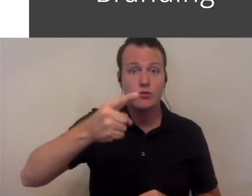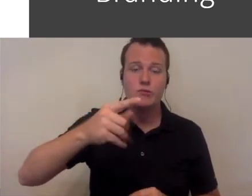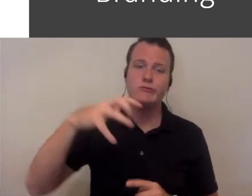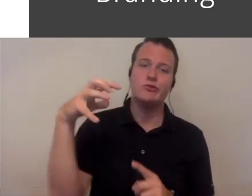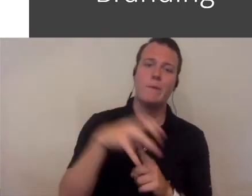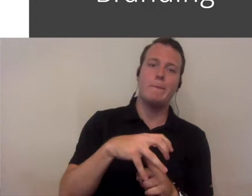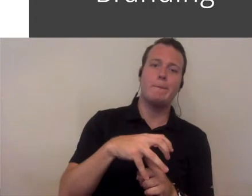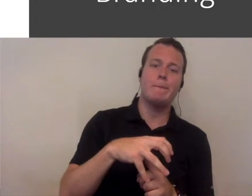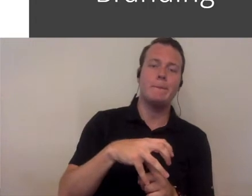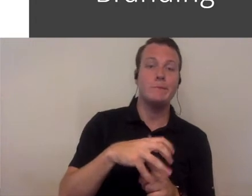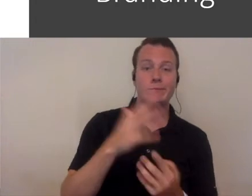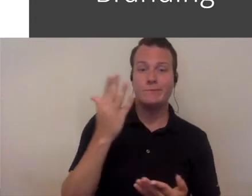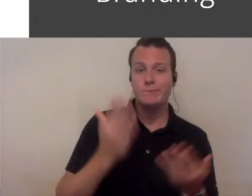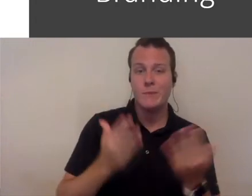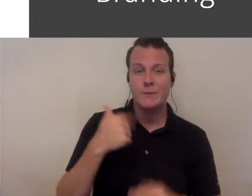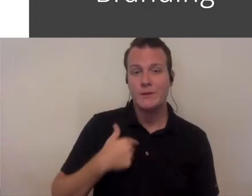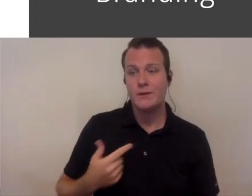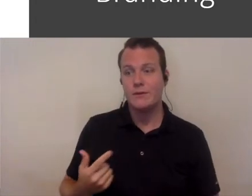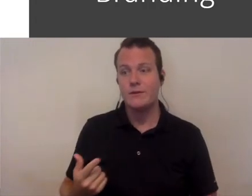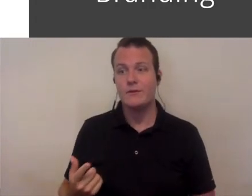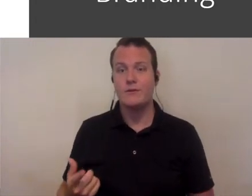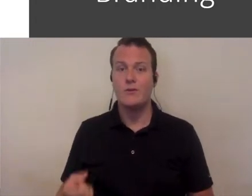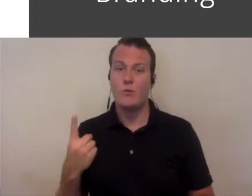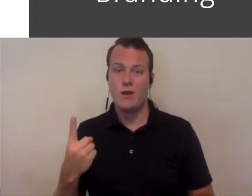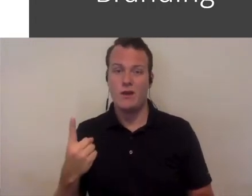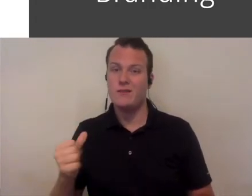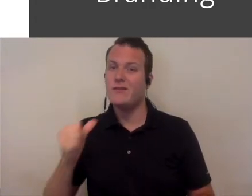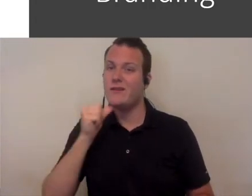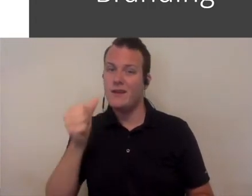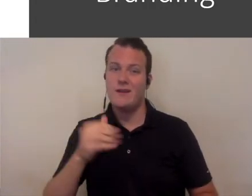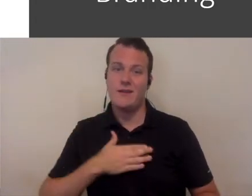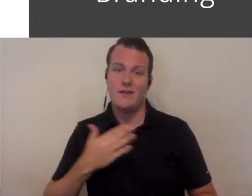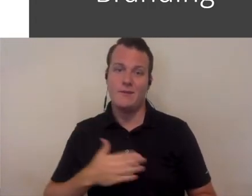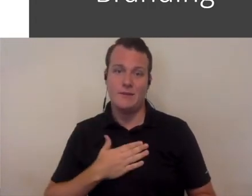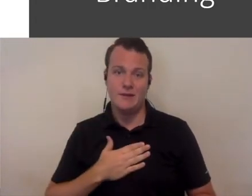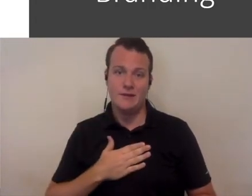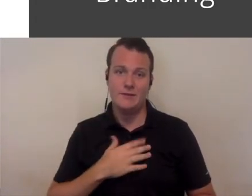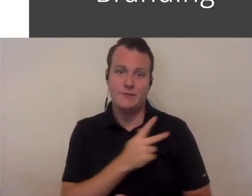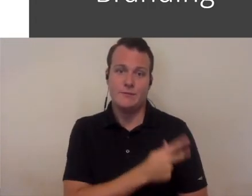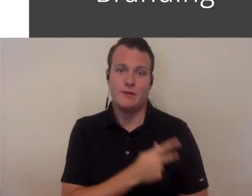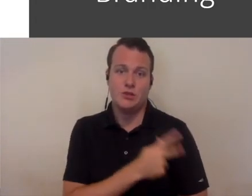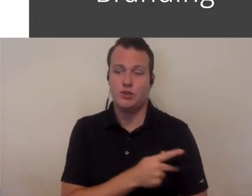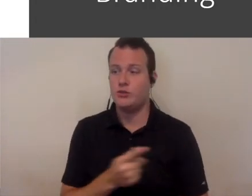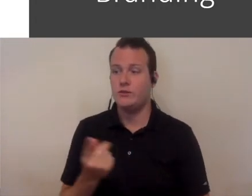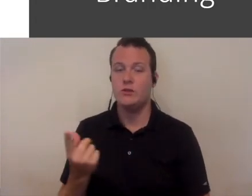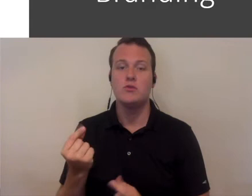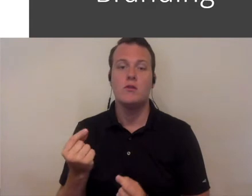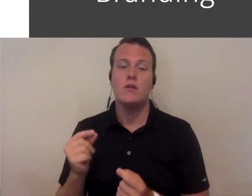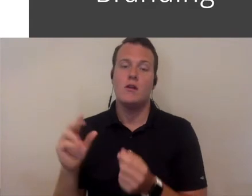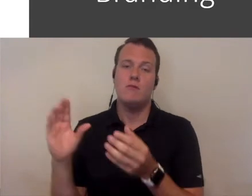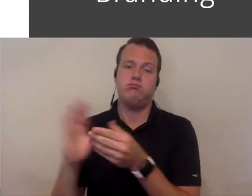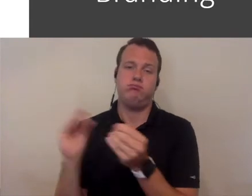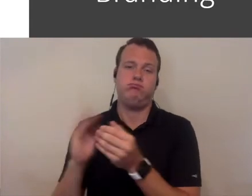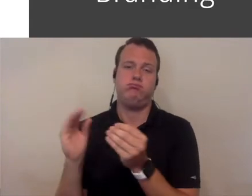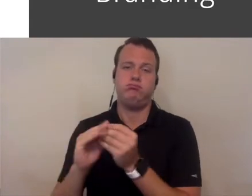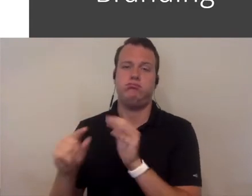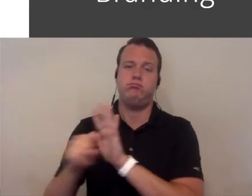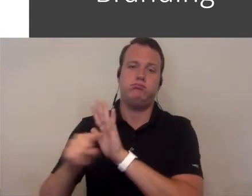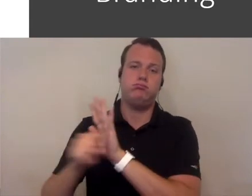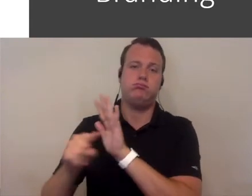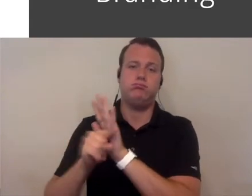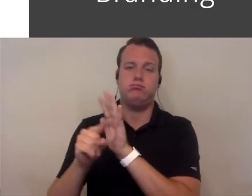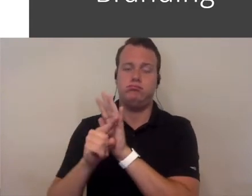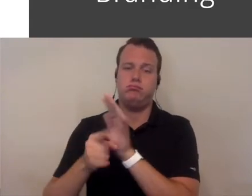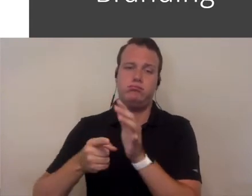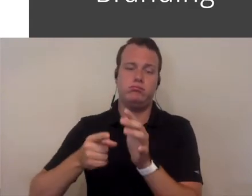you may have one unhappy patient that's out there just spewing everywhere throughout